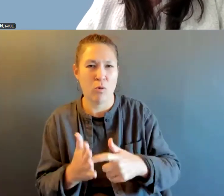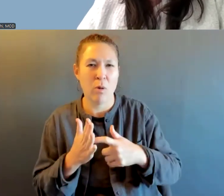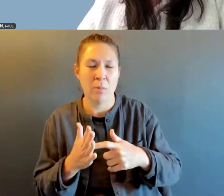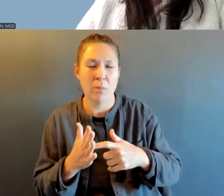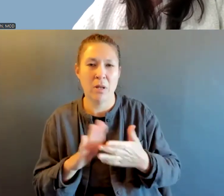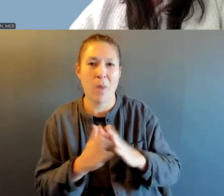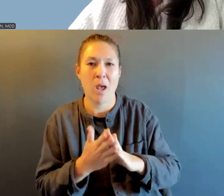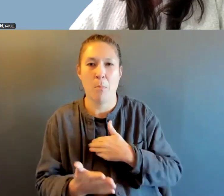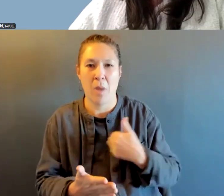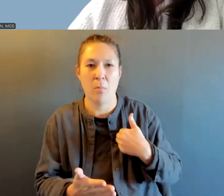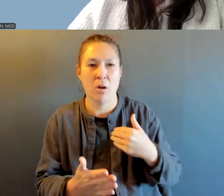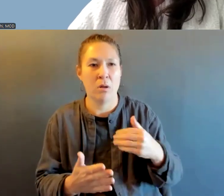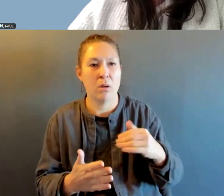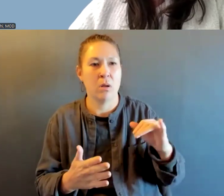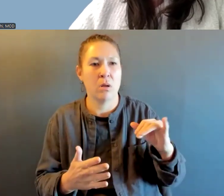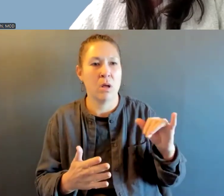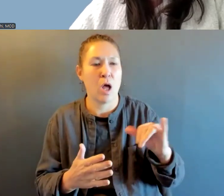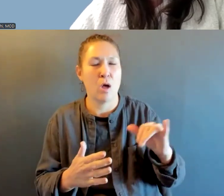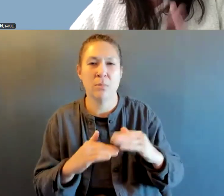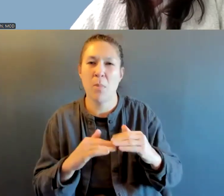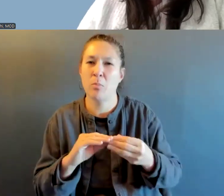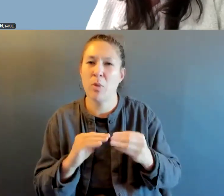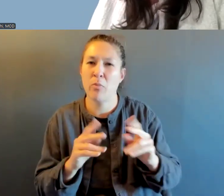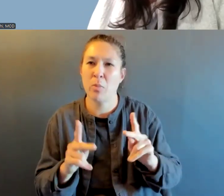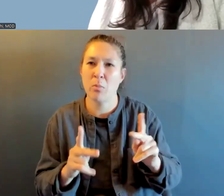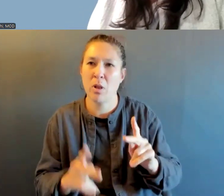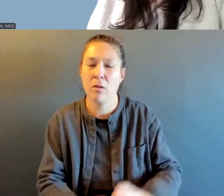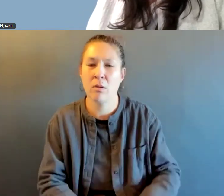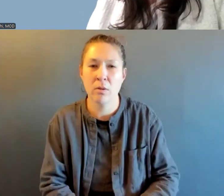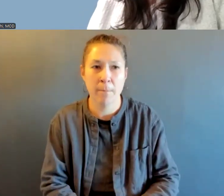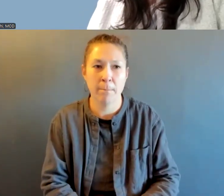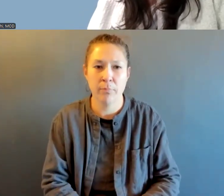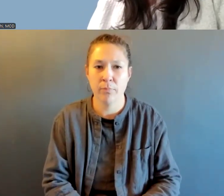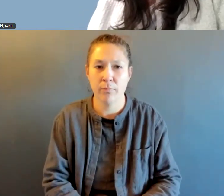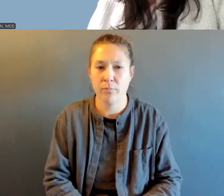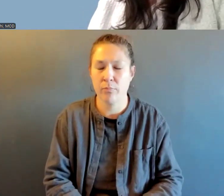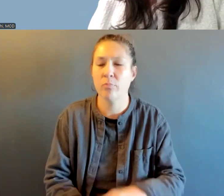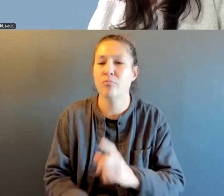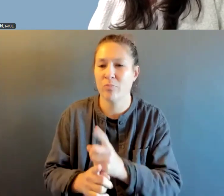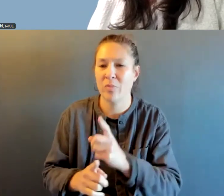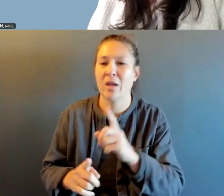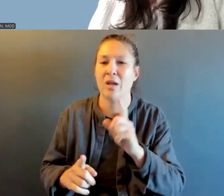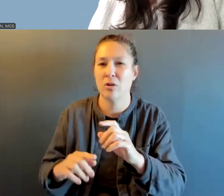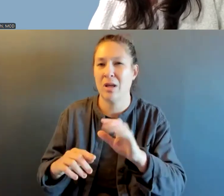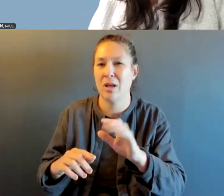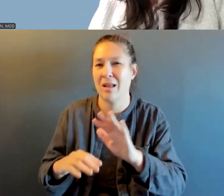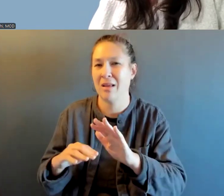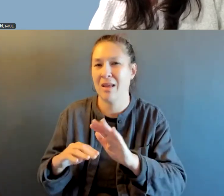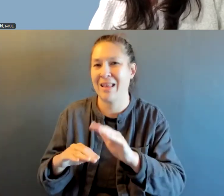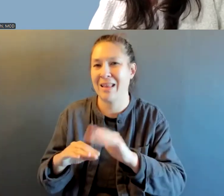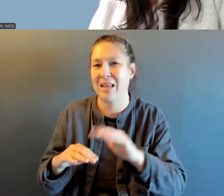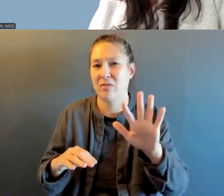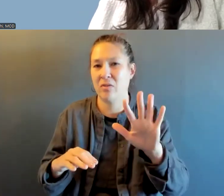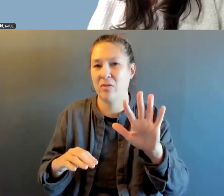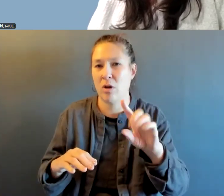are around number of people who have to have a disability. Oh, okay. All right. So it's a majority. So 51% of the membership needs to be people with individuals